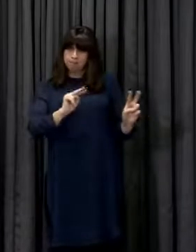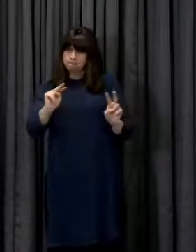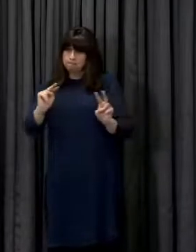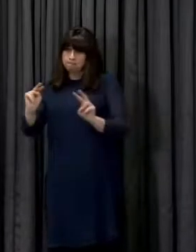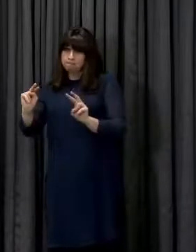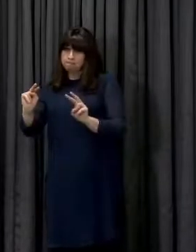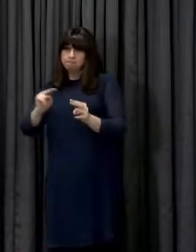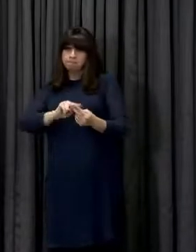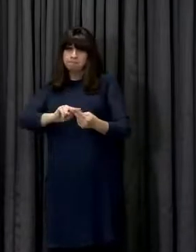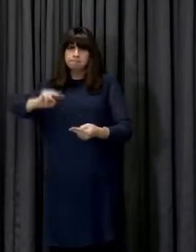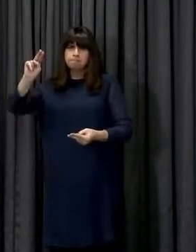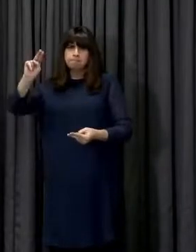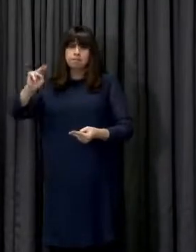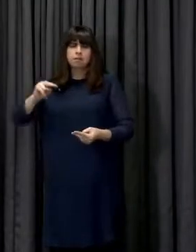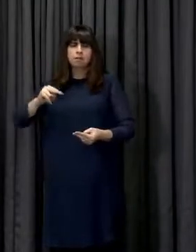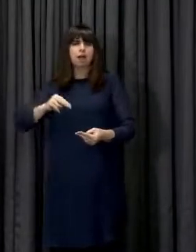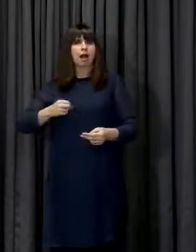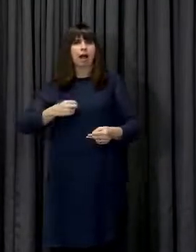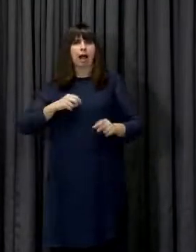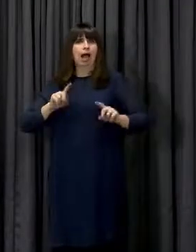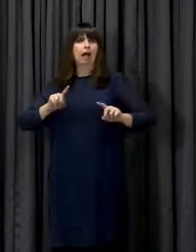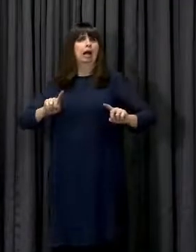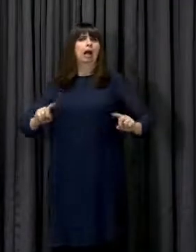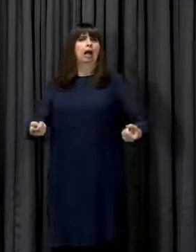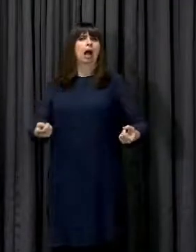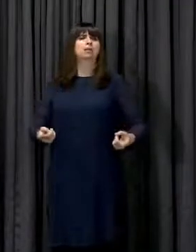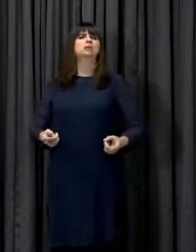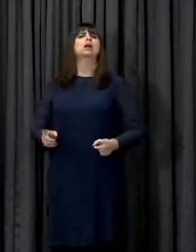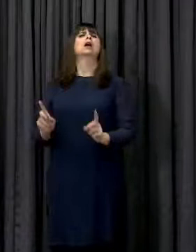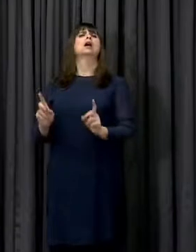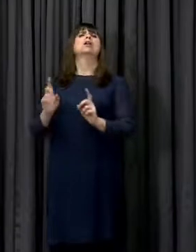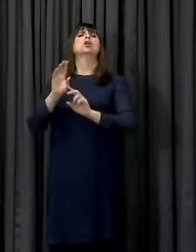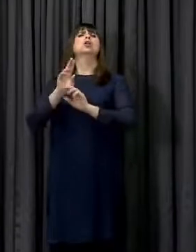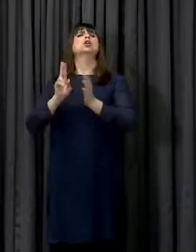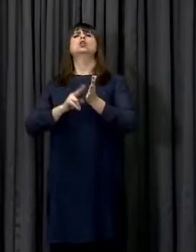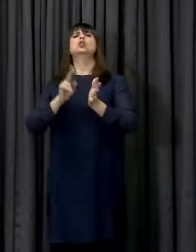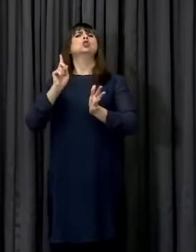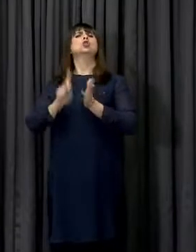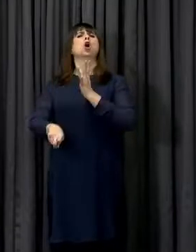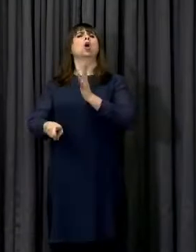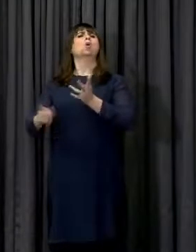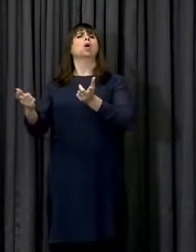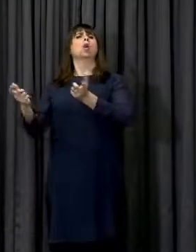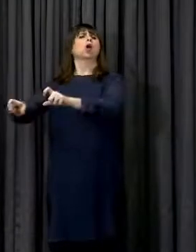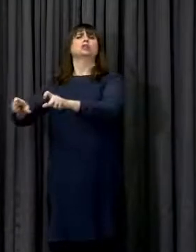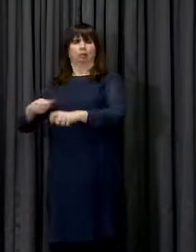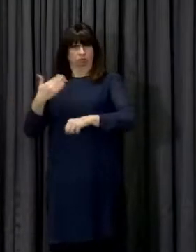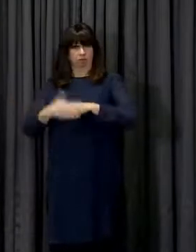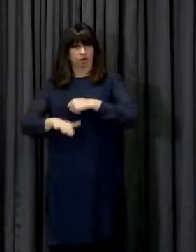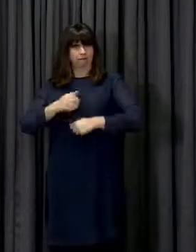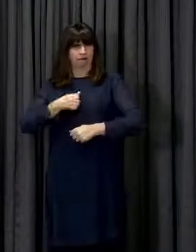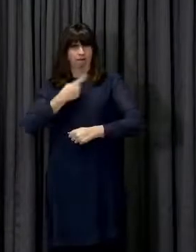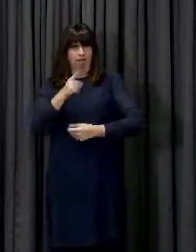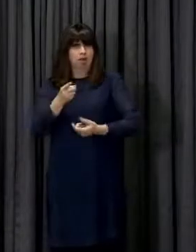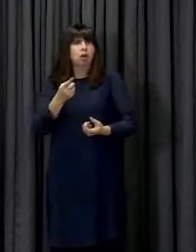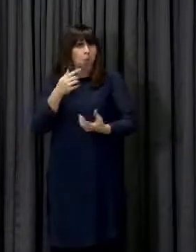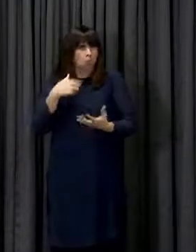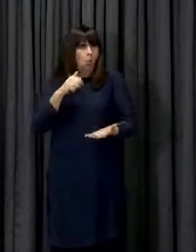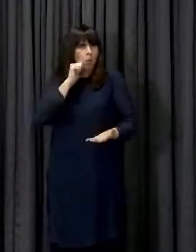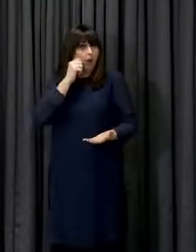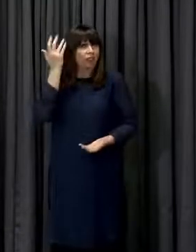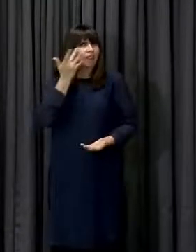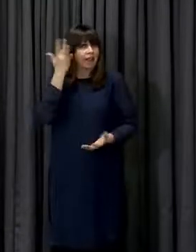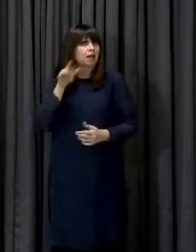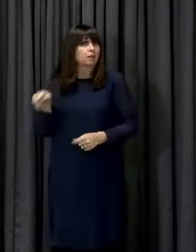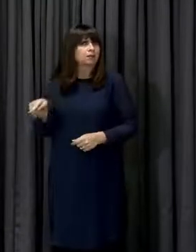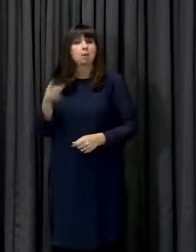to never contemplate future action is just not the right or the responsible thing to do. So, of course, that's an option that we'll need to